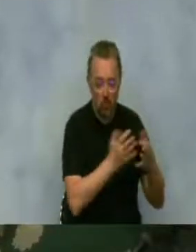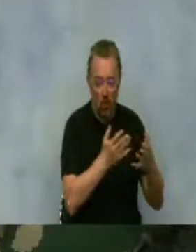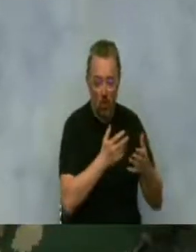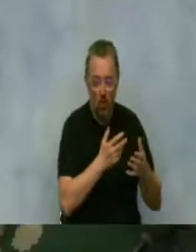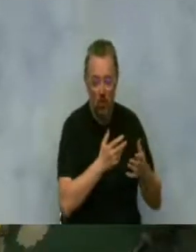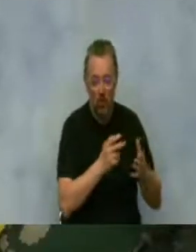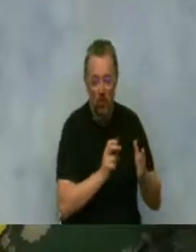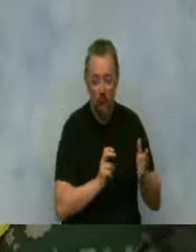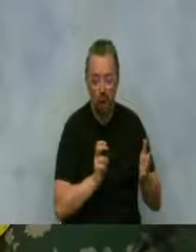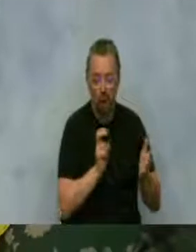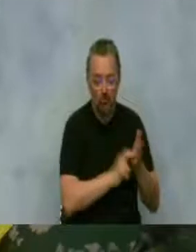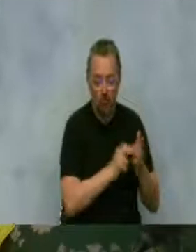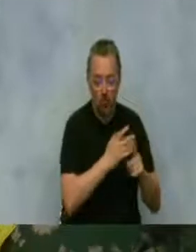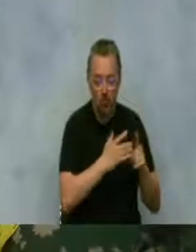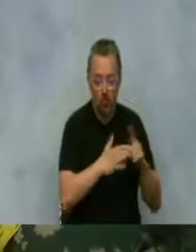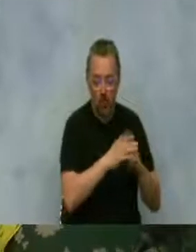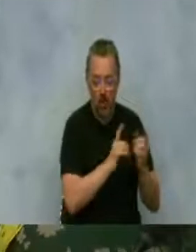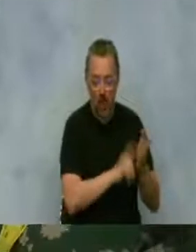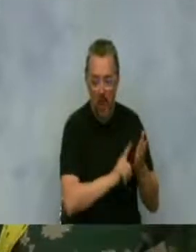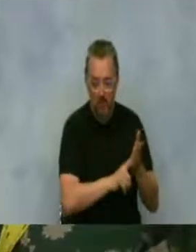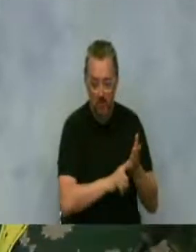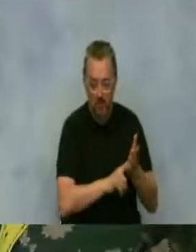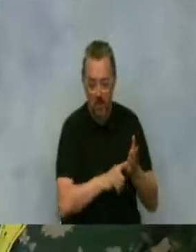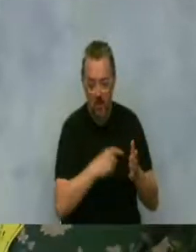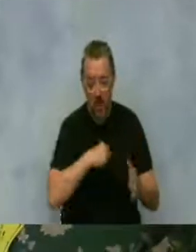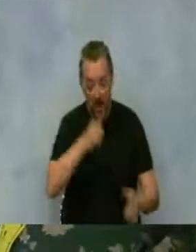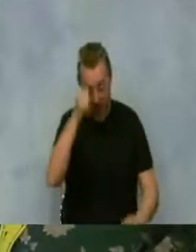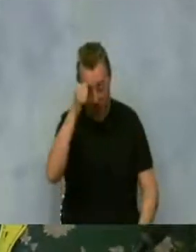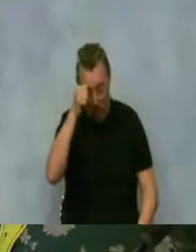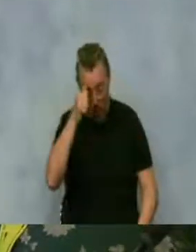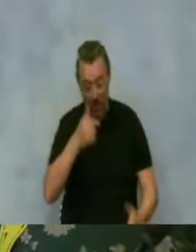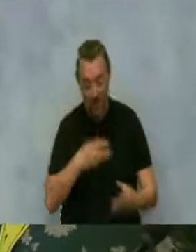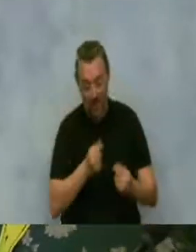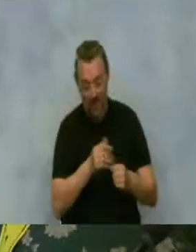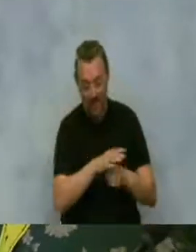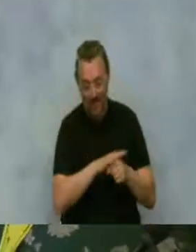social landlords. And I'm certainly aware of situations where